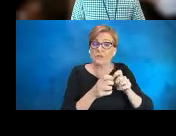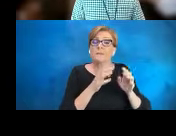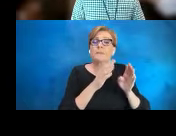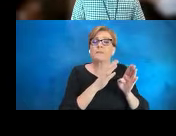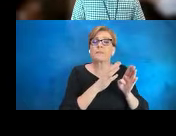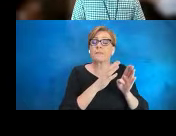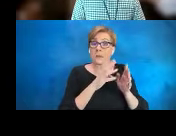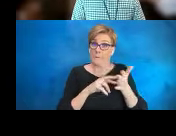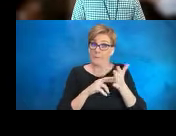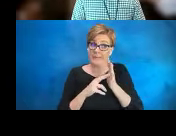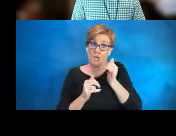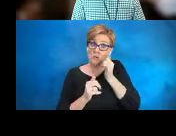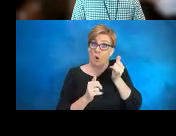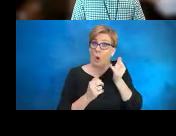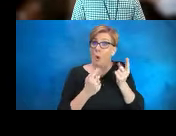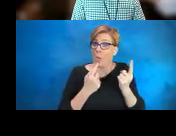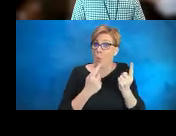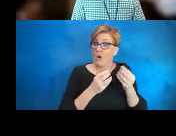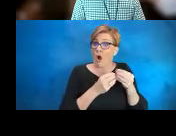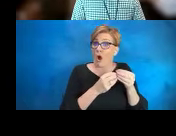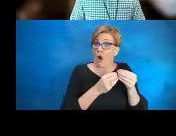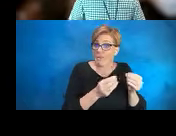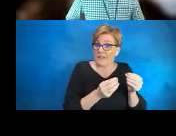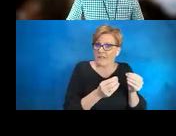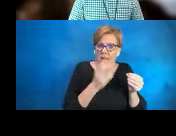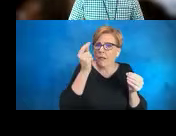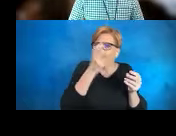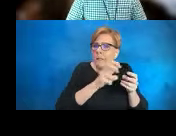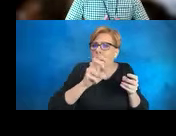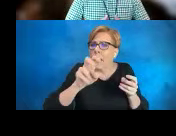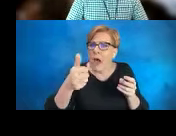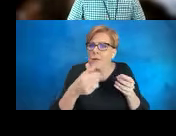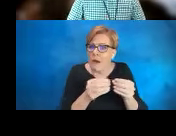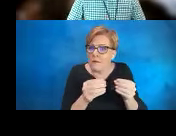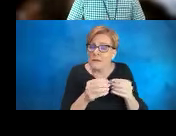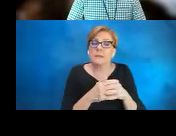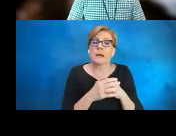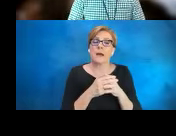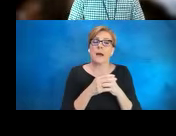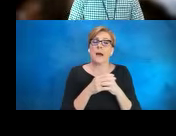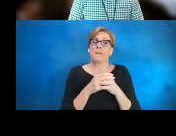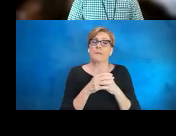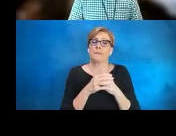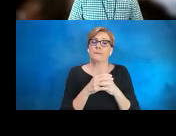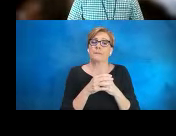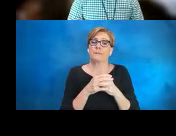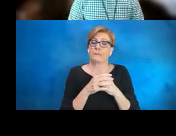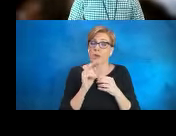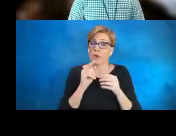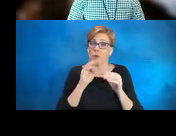when you called one field office, you might be automatically rerouted to another. There were newly restricted access to